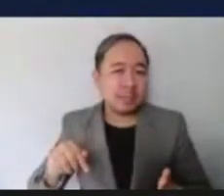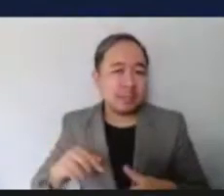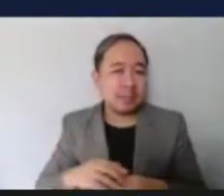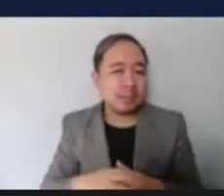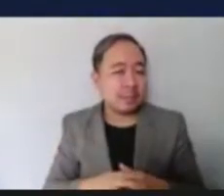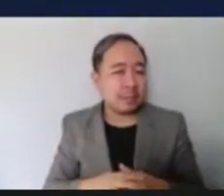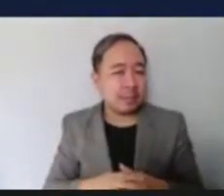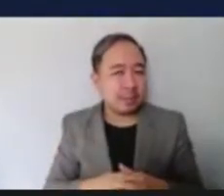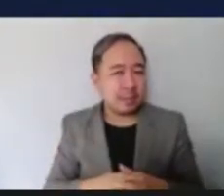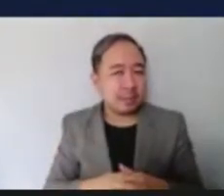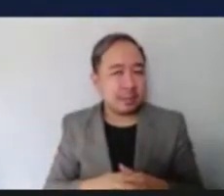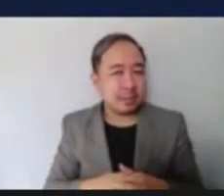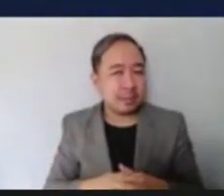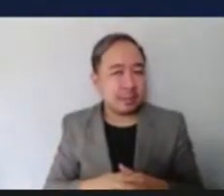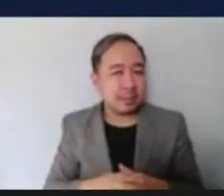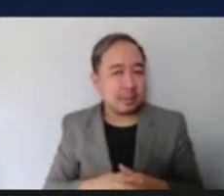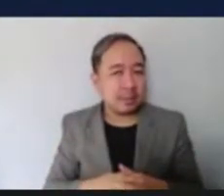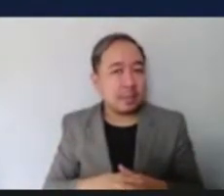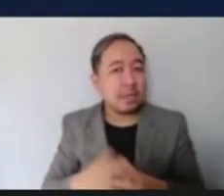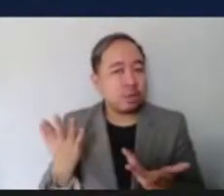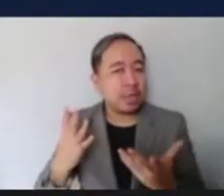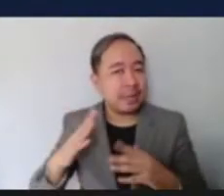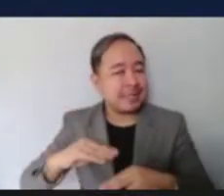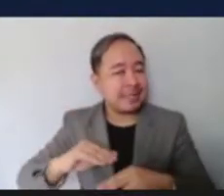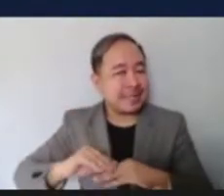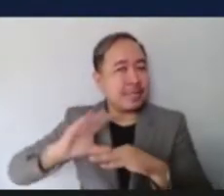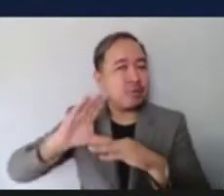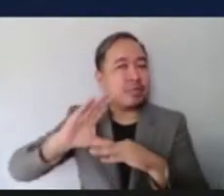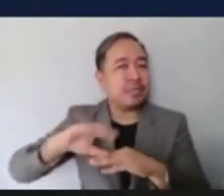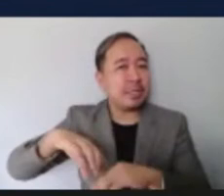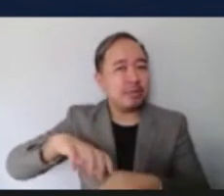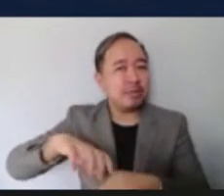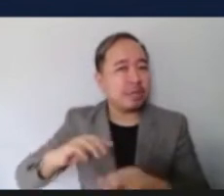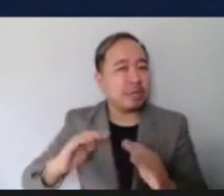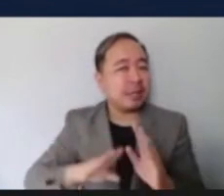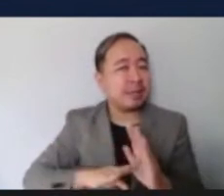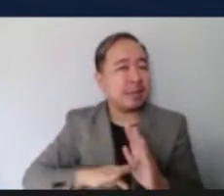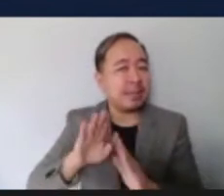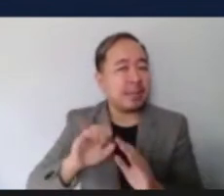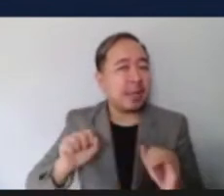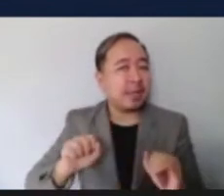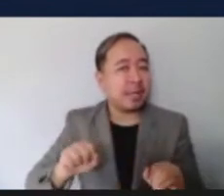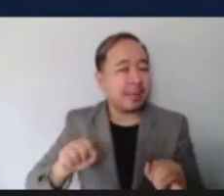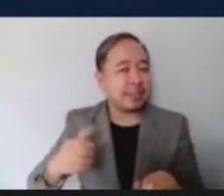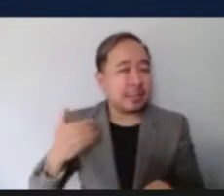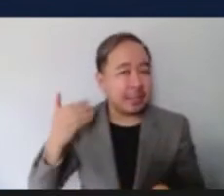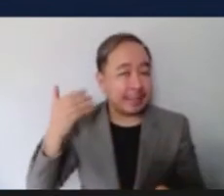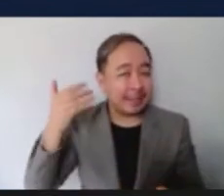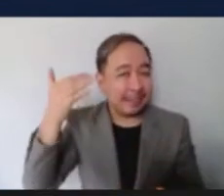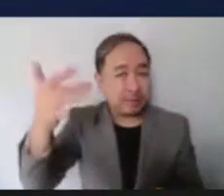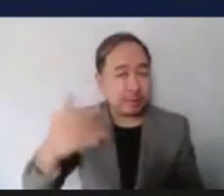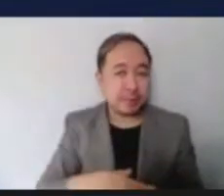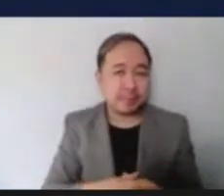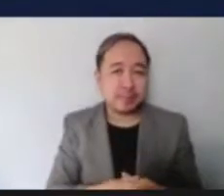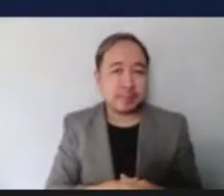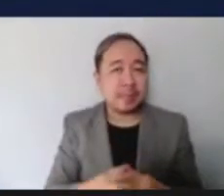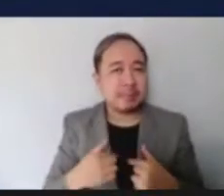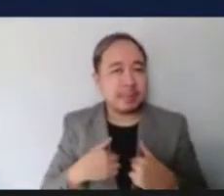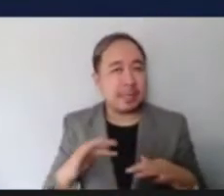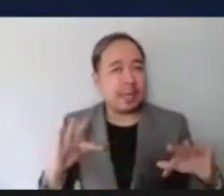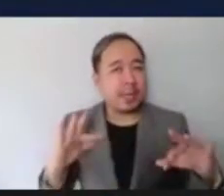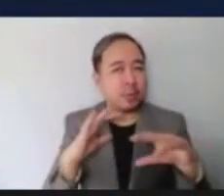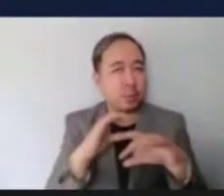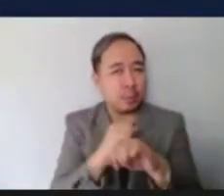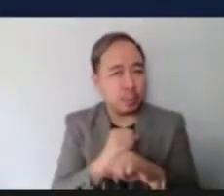and increase the national development capacity in the future I would like to conclude my intervention